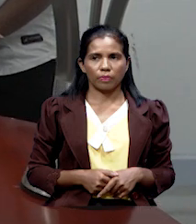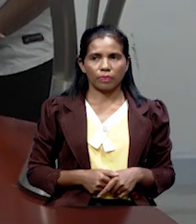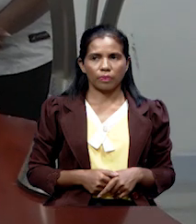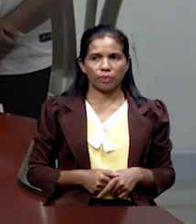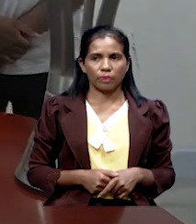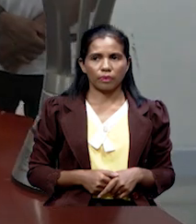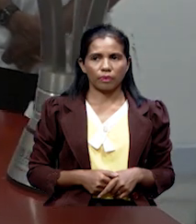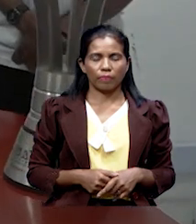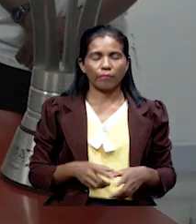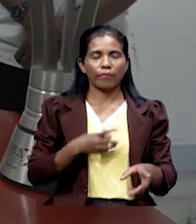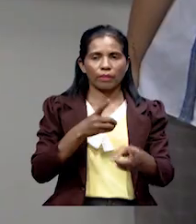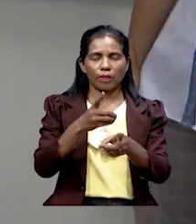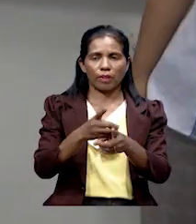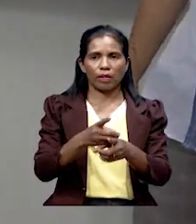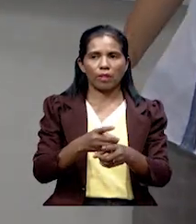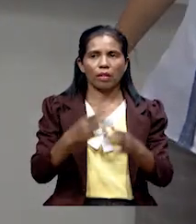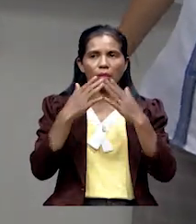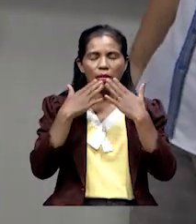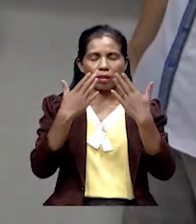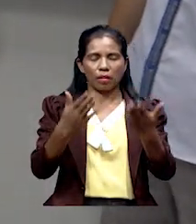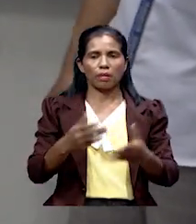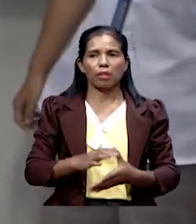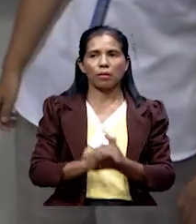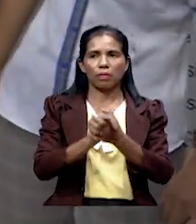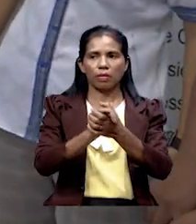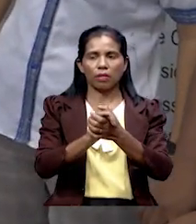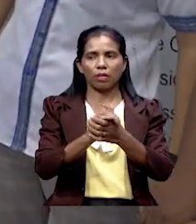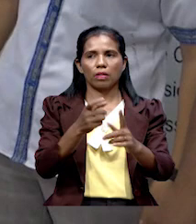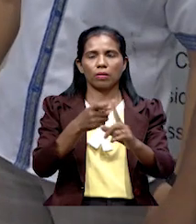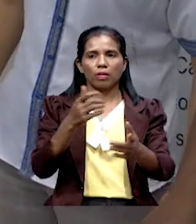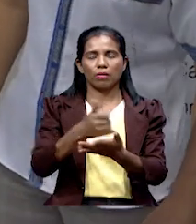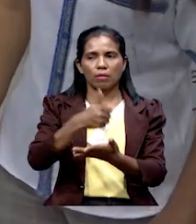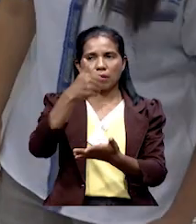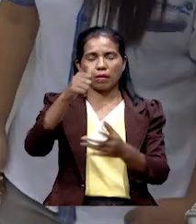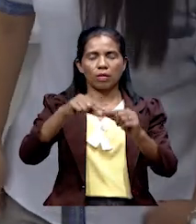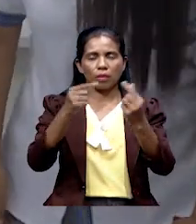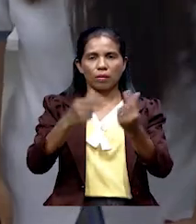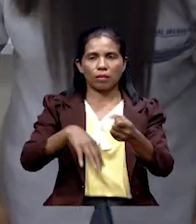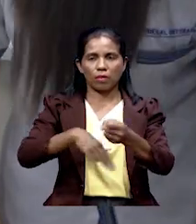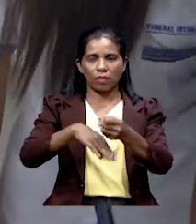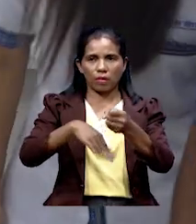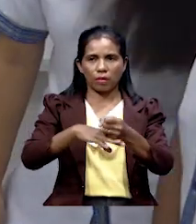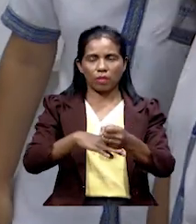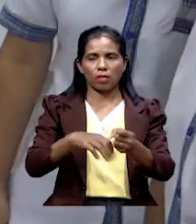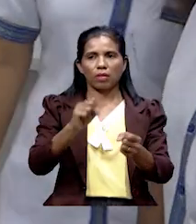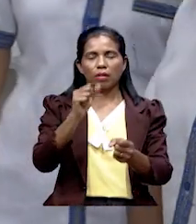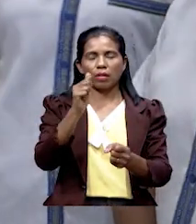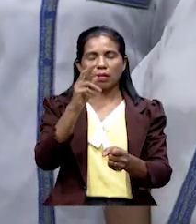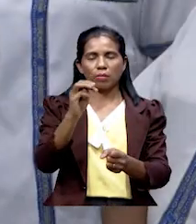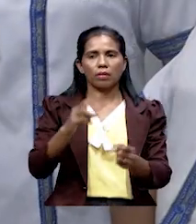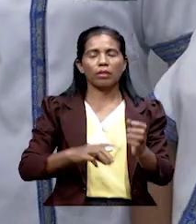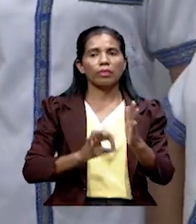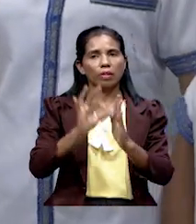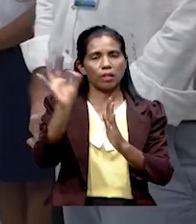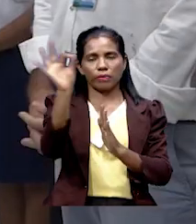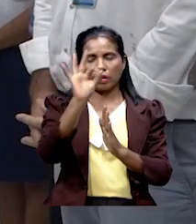Managing Director Pero Sesua agradece ba presente rekordasaun husimana 9 Equipa Futebol Feminina Samuser ba Federal